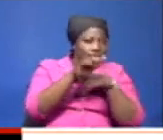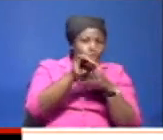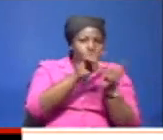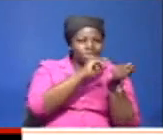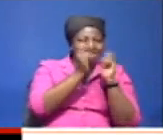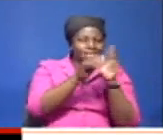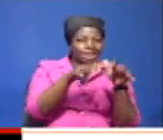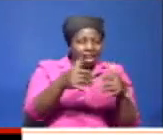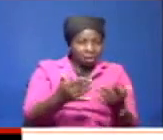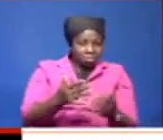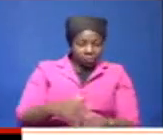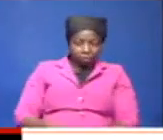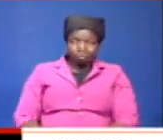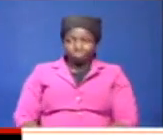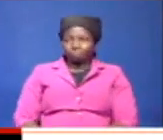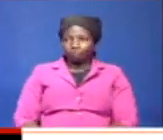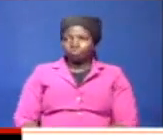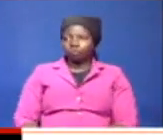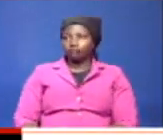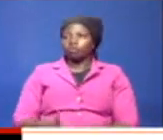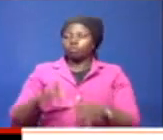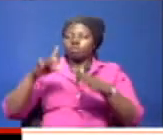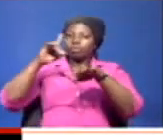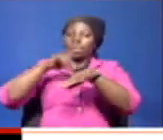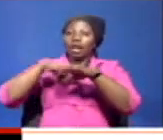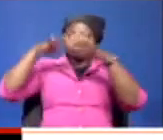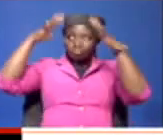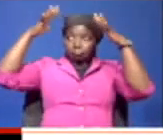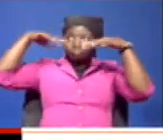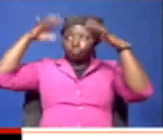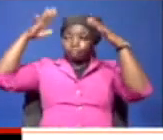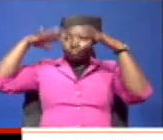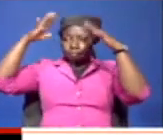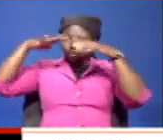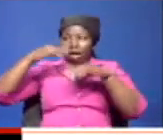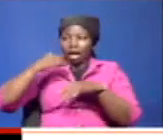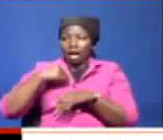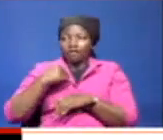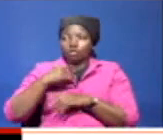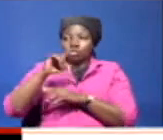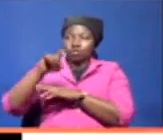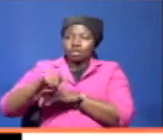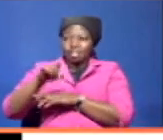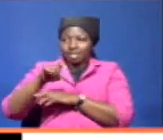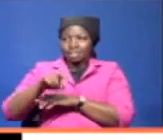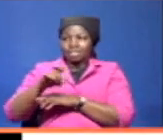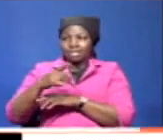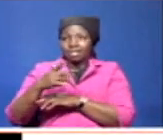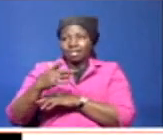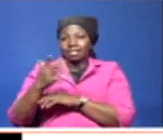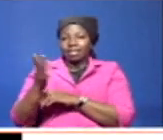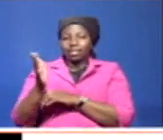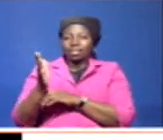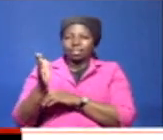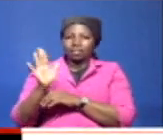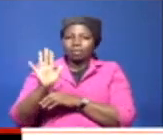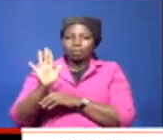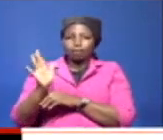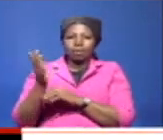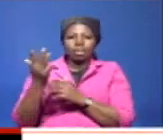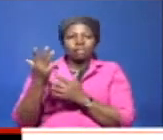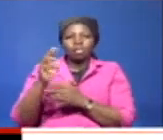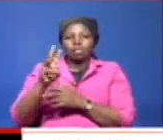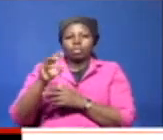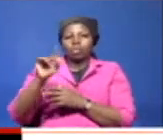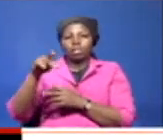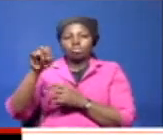know, in the rain, you need very mundane things to work, like your wipers, like your washer.